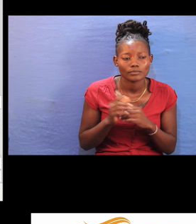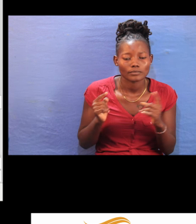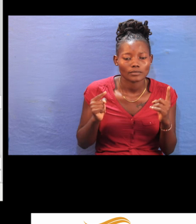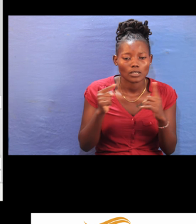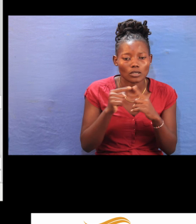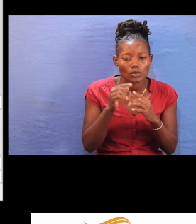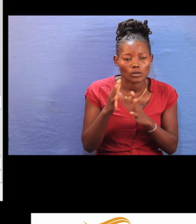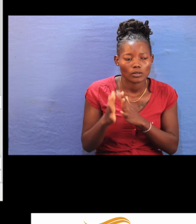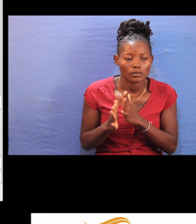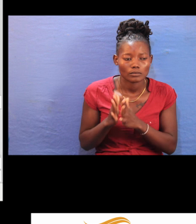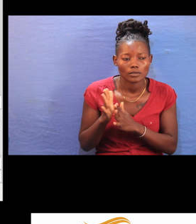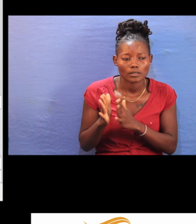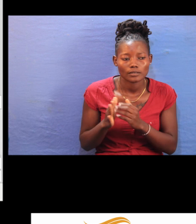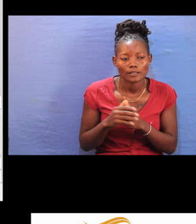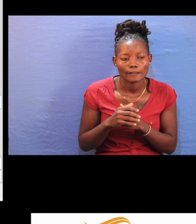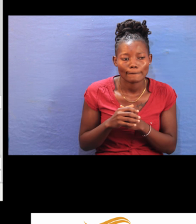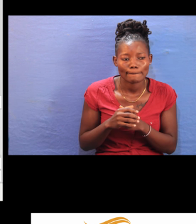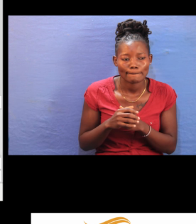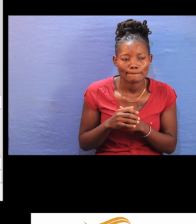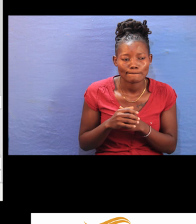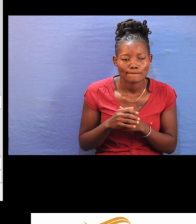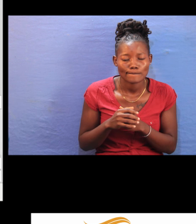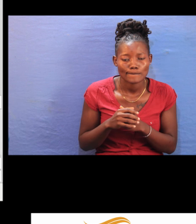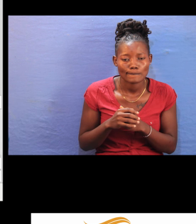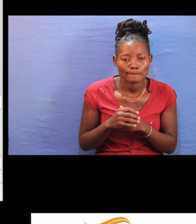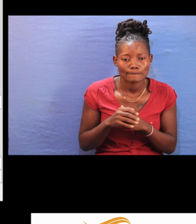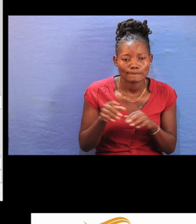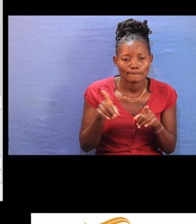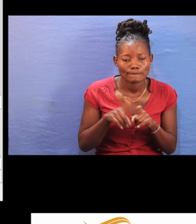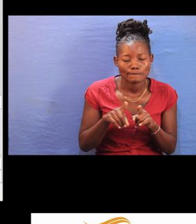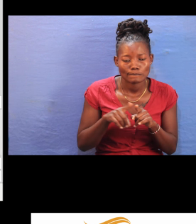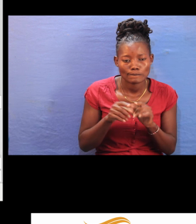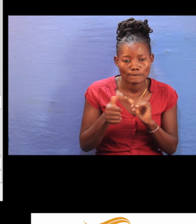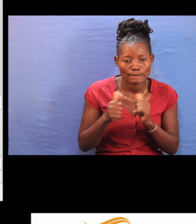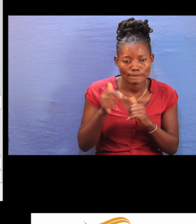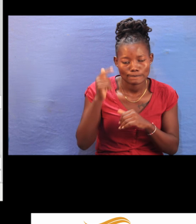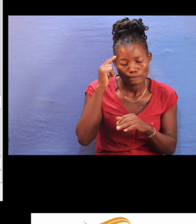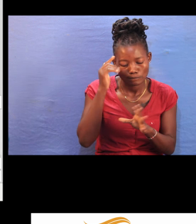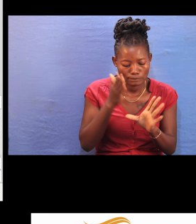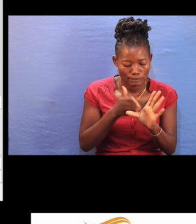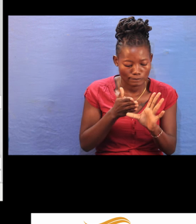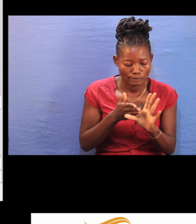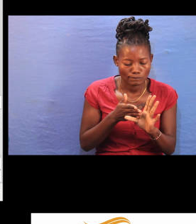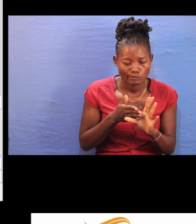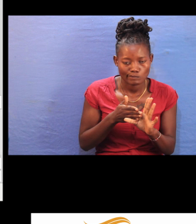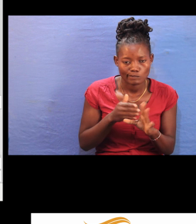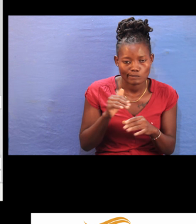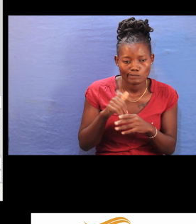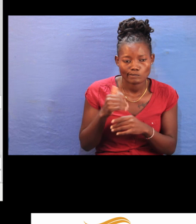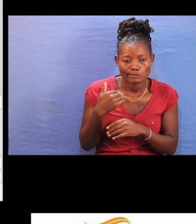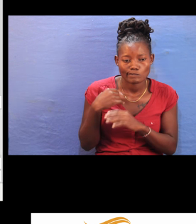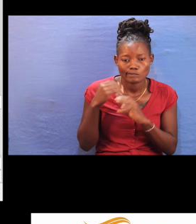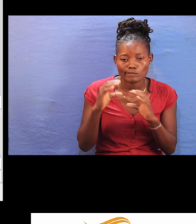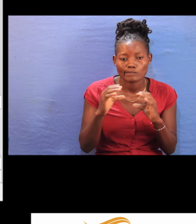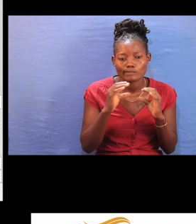setting and utilizes sports psychology in my